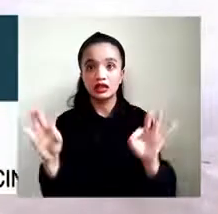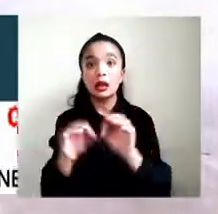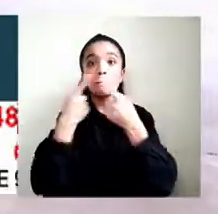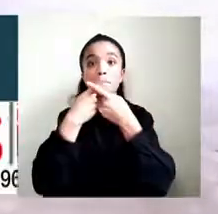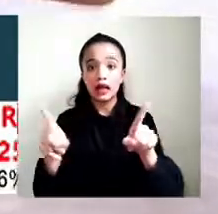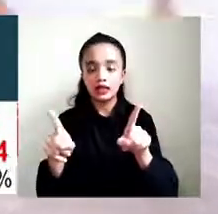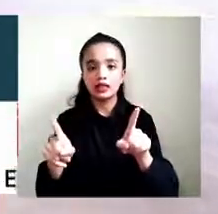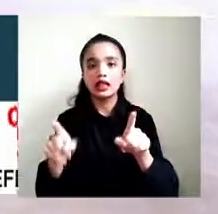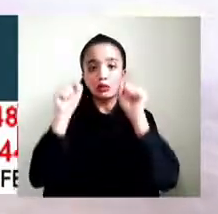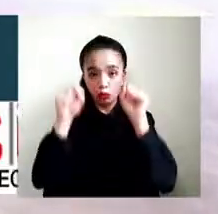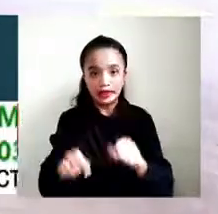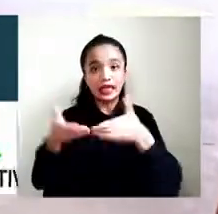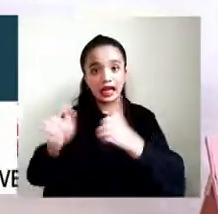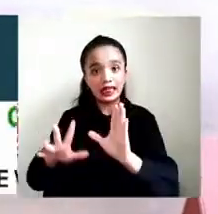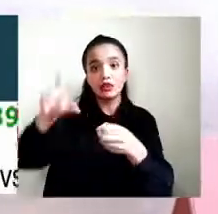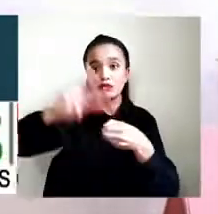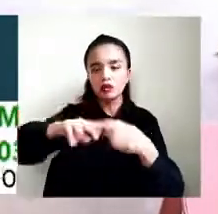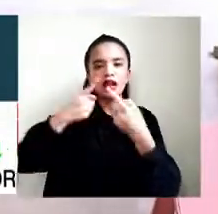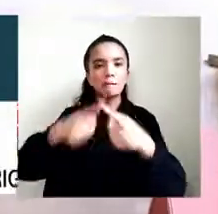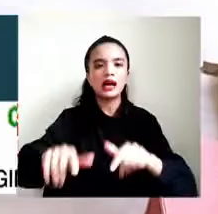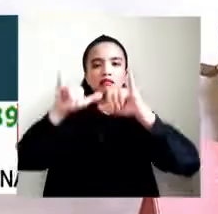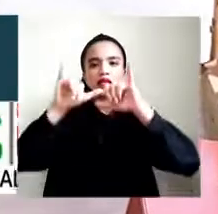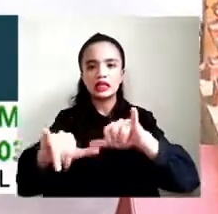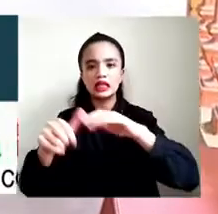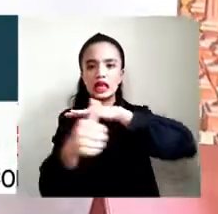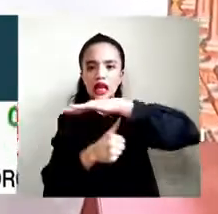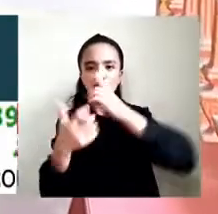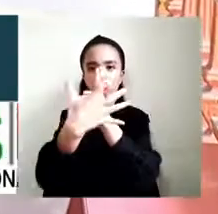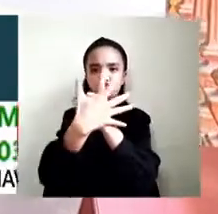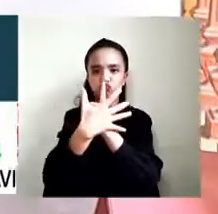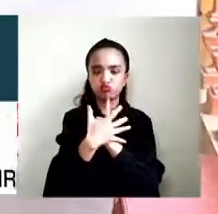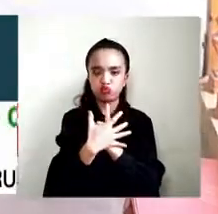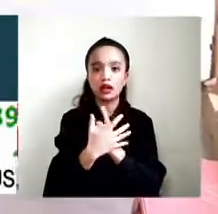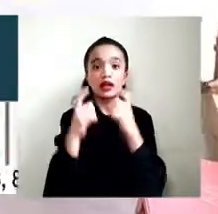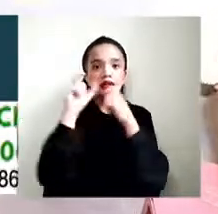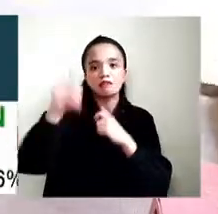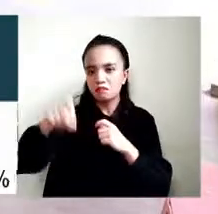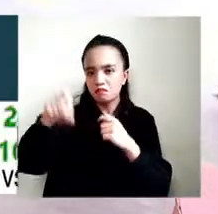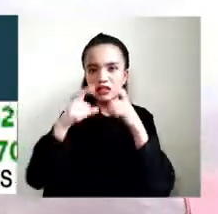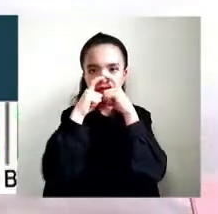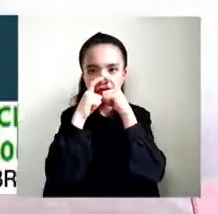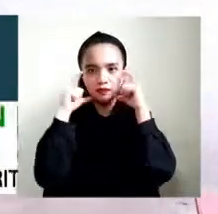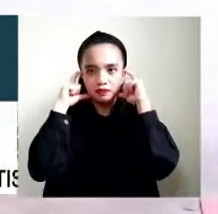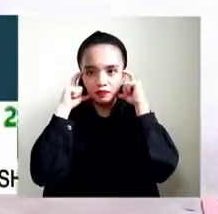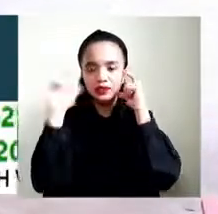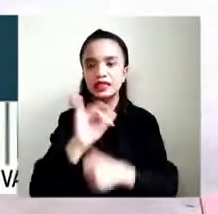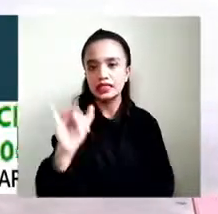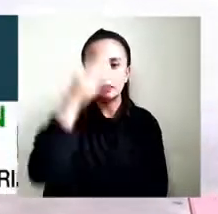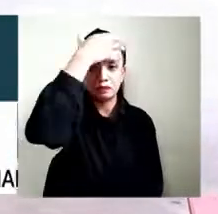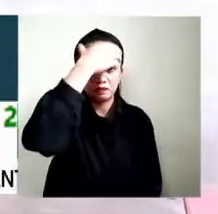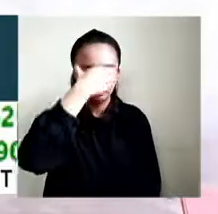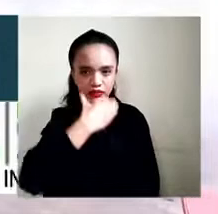polling place. Again, the wearing of face masks is mandatory, but wearing of face shields is